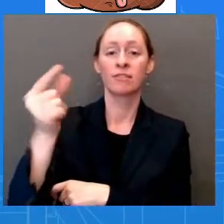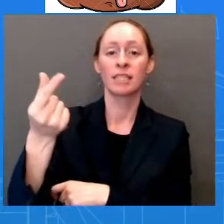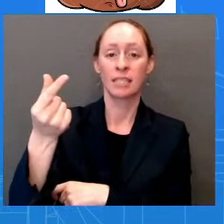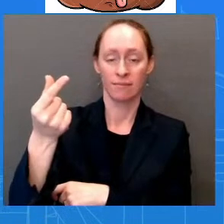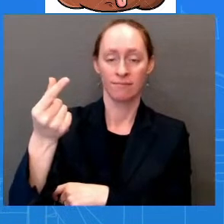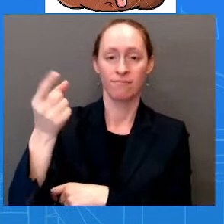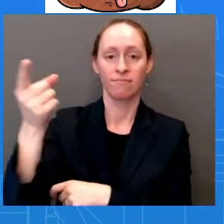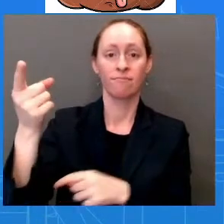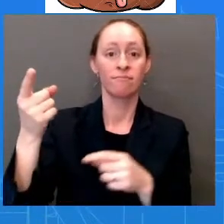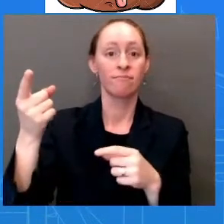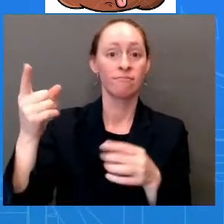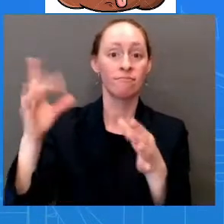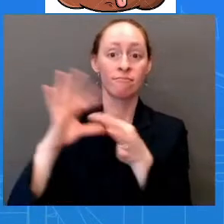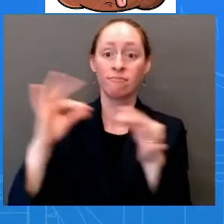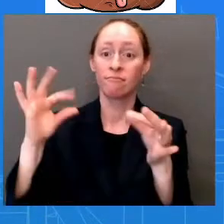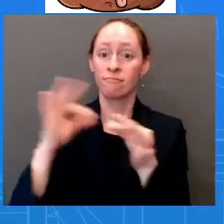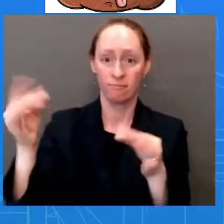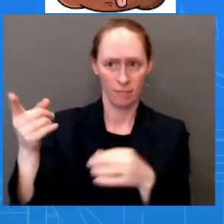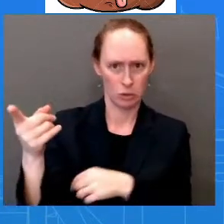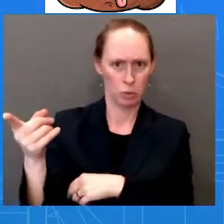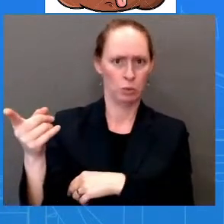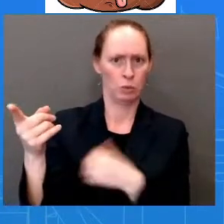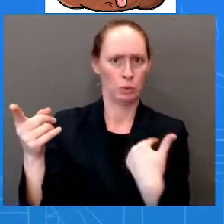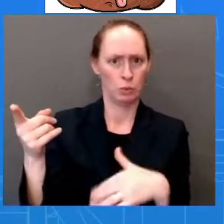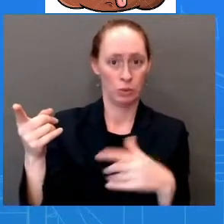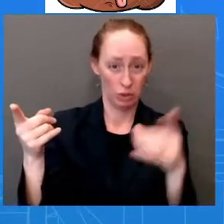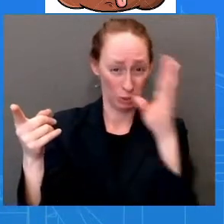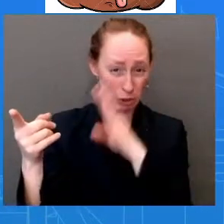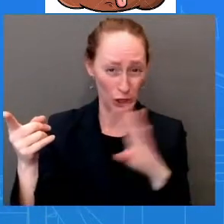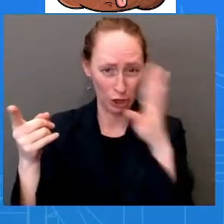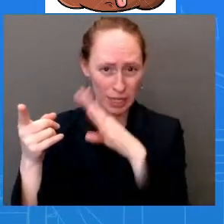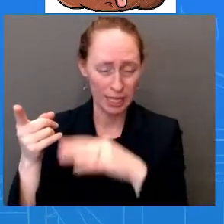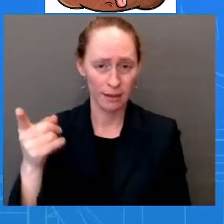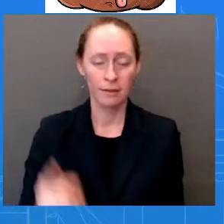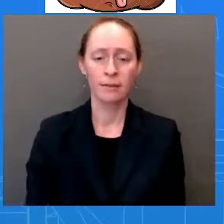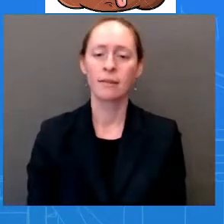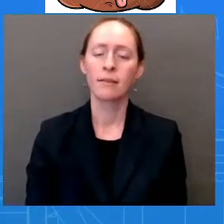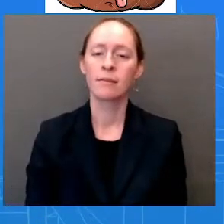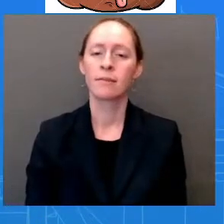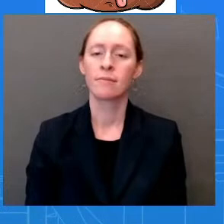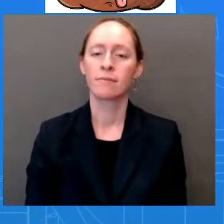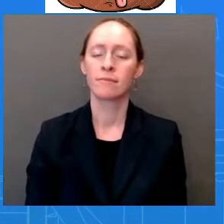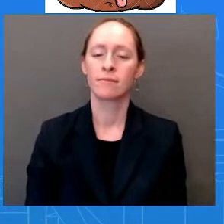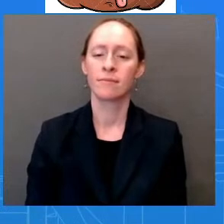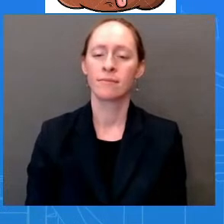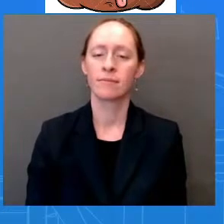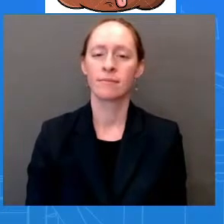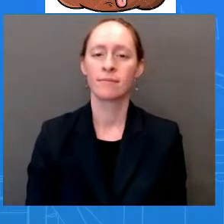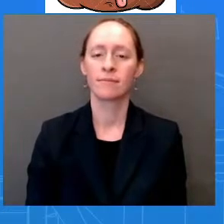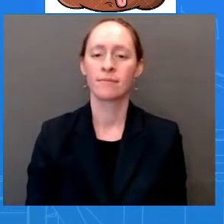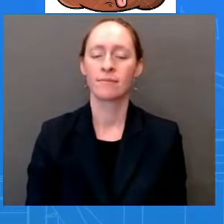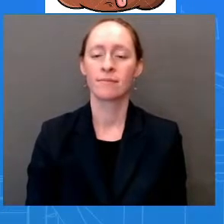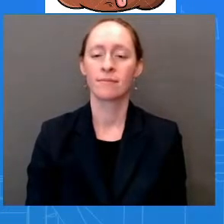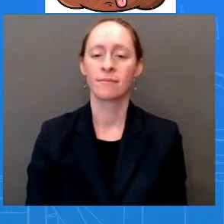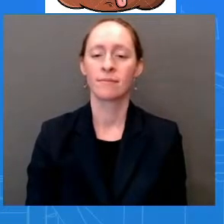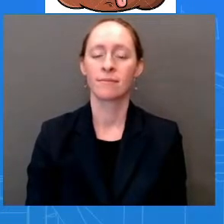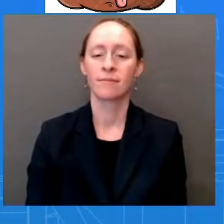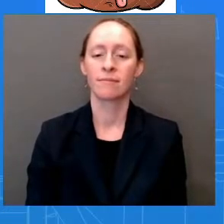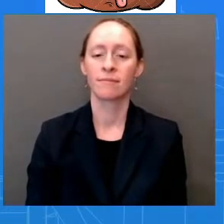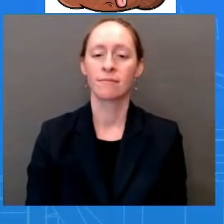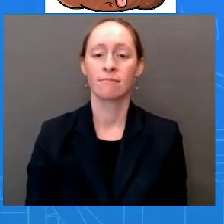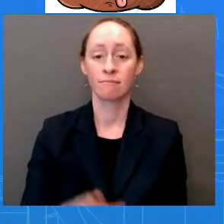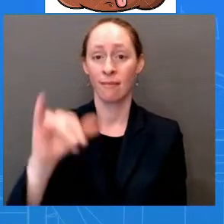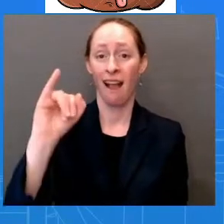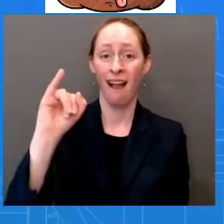speaking about earlier, the best way, I believe, to counter misinformation and disinformation is to spread good information, to spread science-based